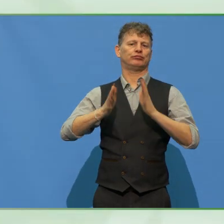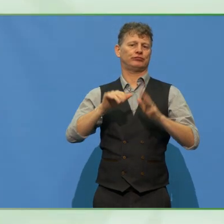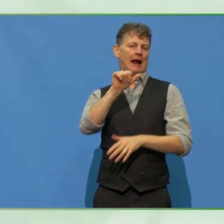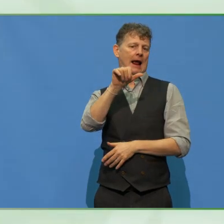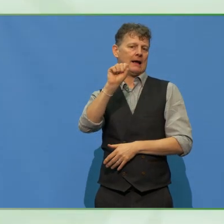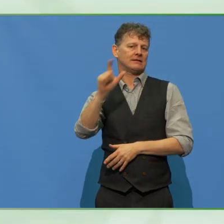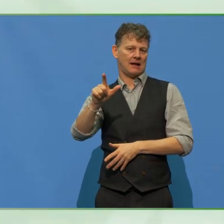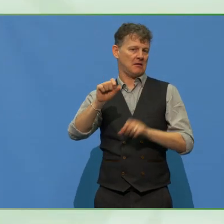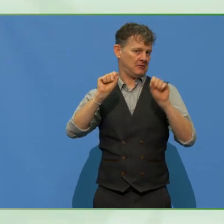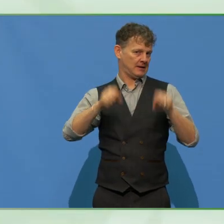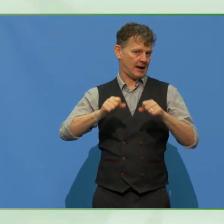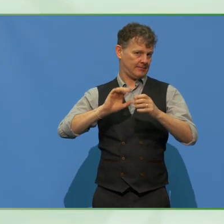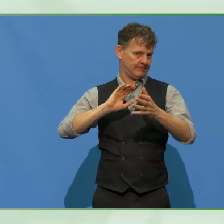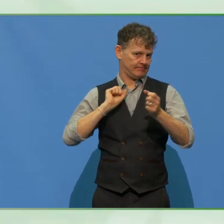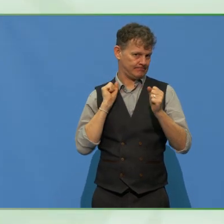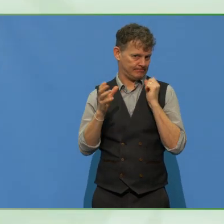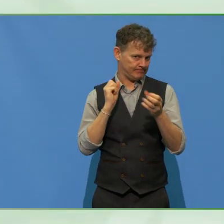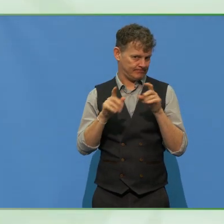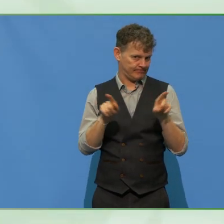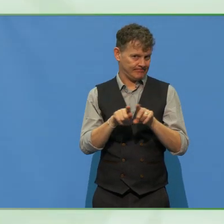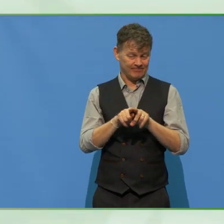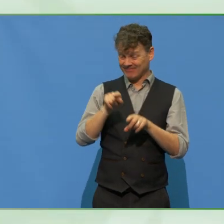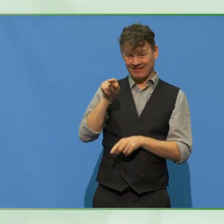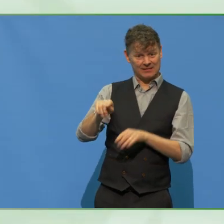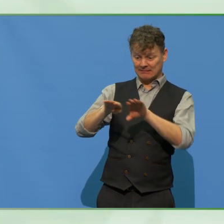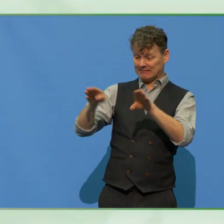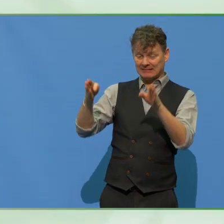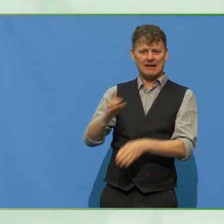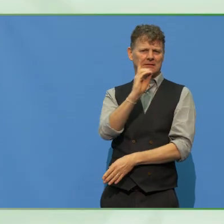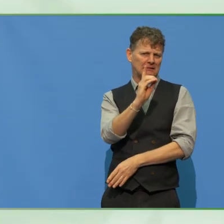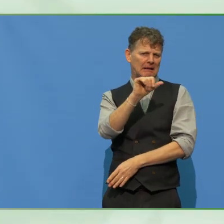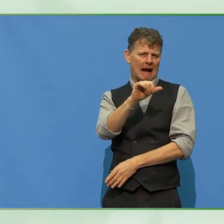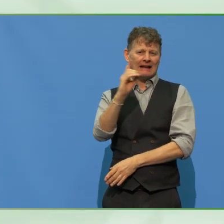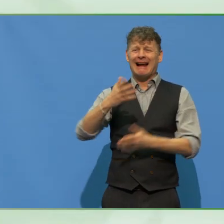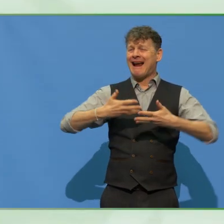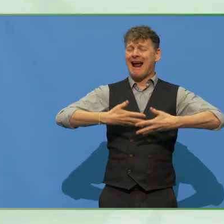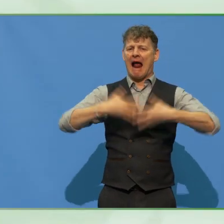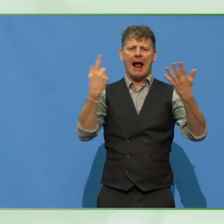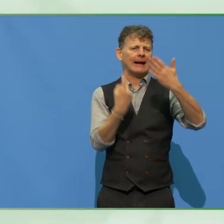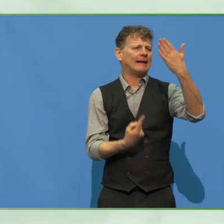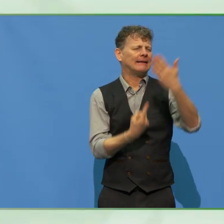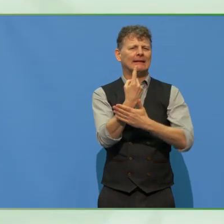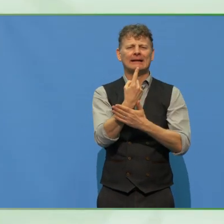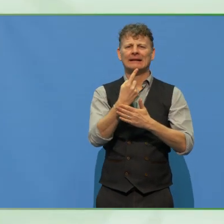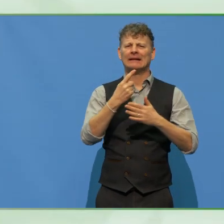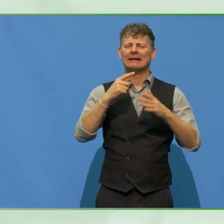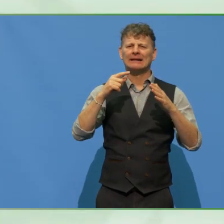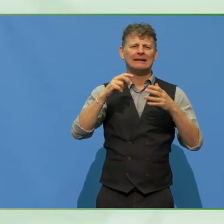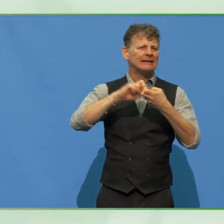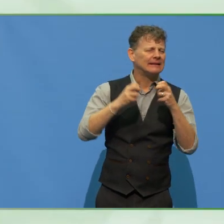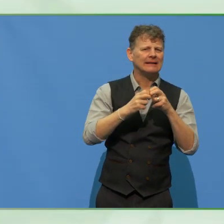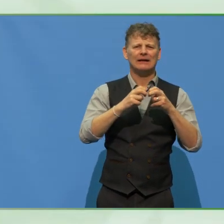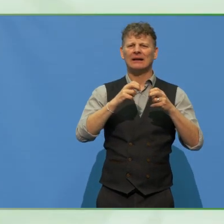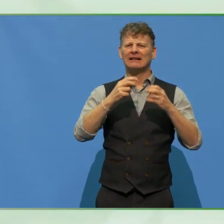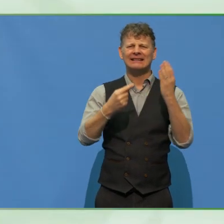It is there if you need support in any kind for anything technical Microsoft.